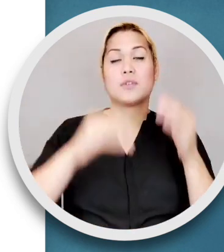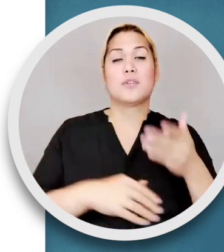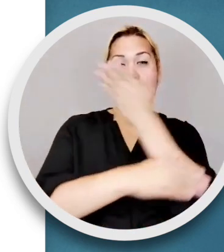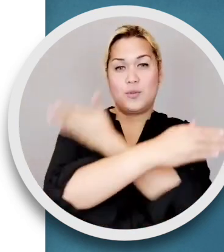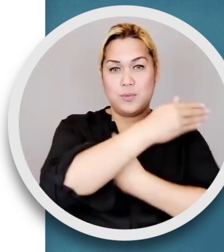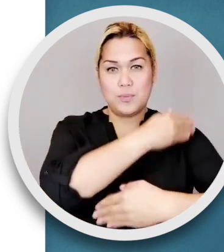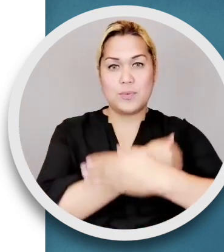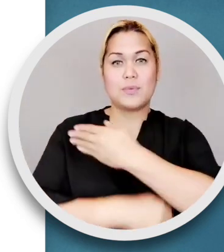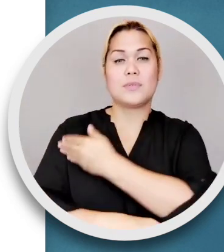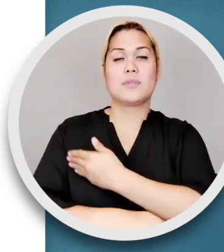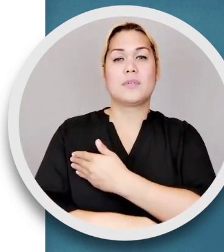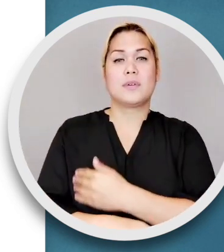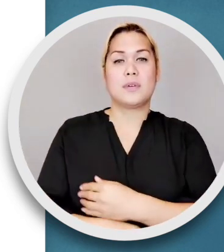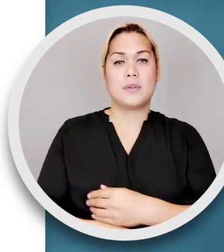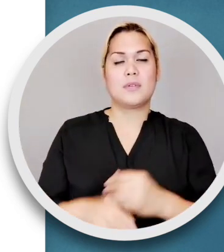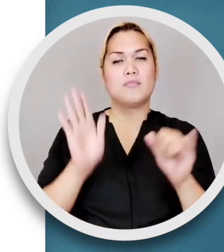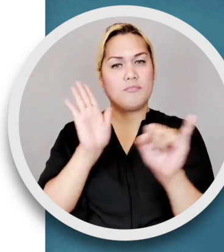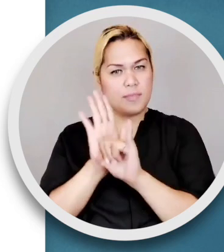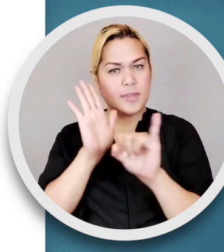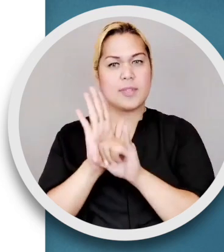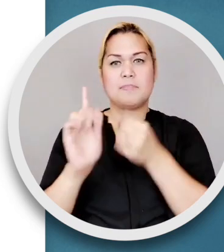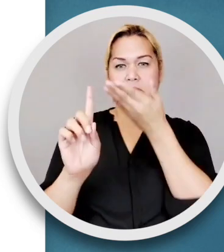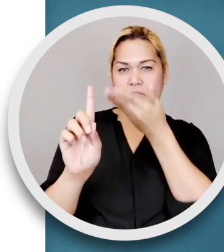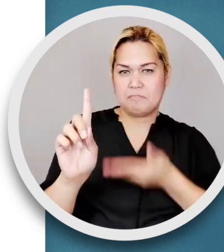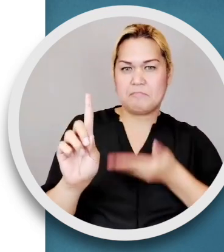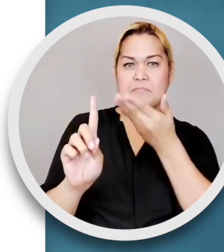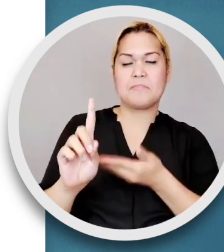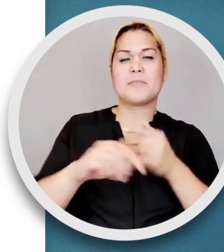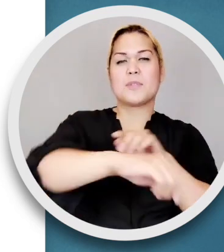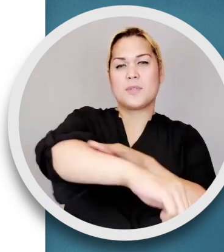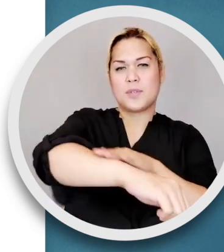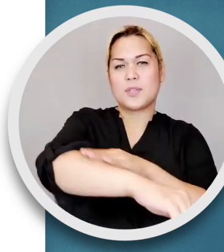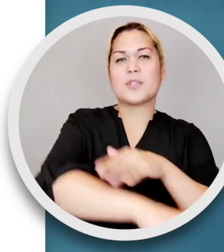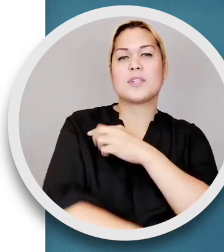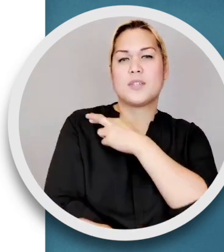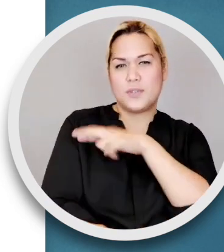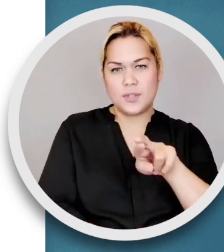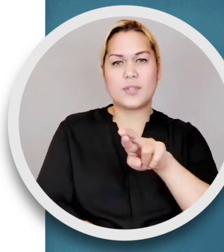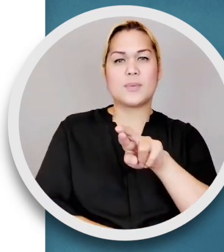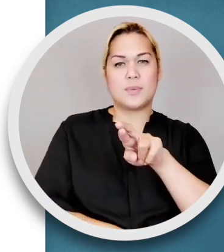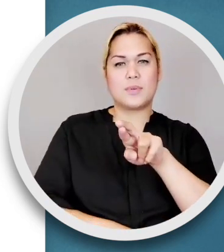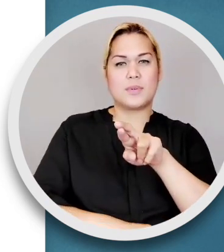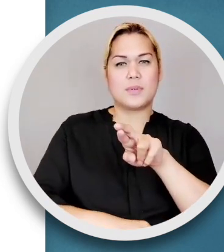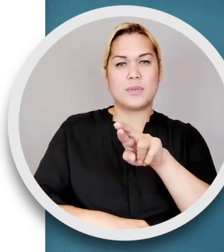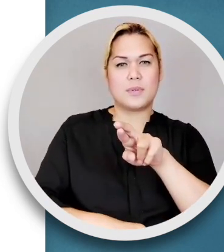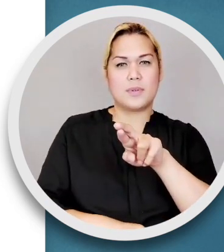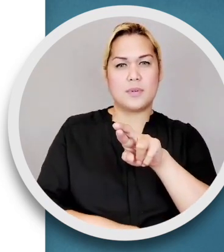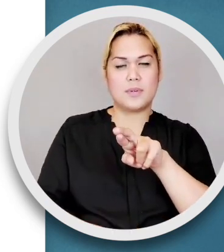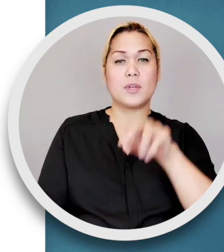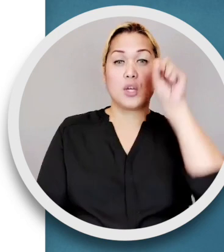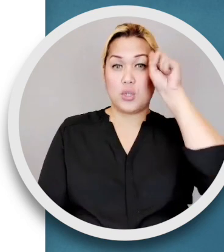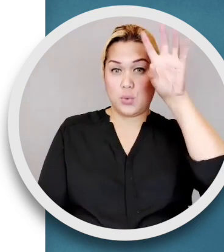social identities, example, caste, ethnicity, and religion, sexual orientation, gender identity and